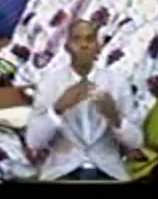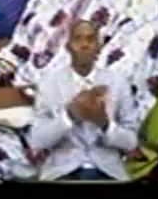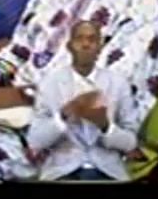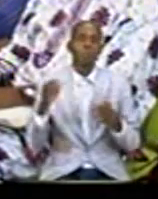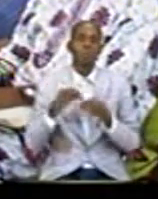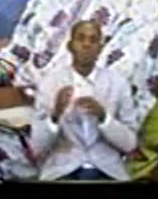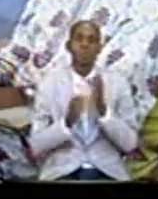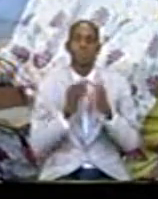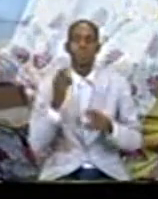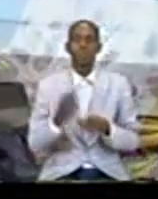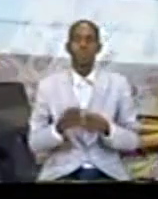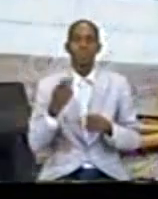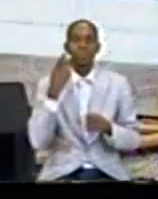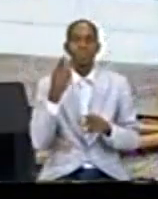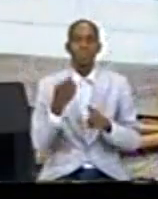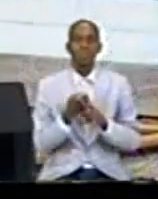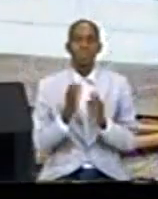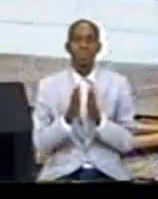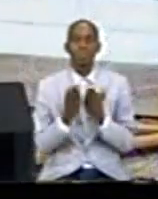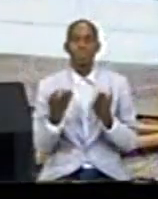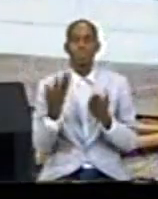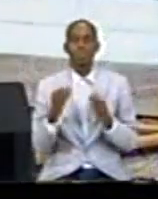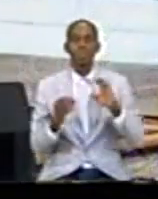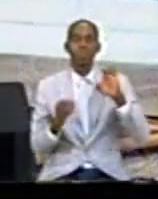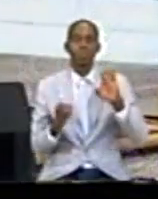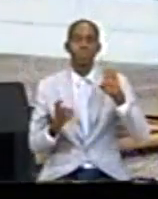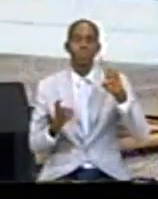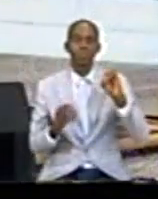Look at Exodus chapter